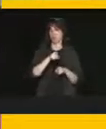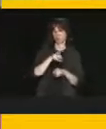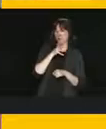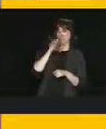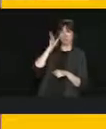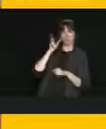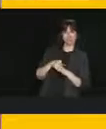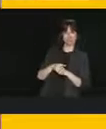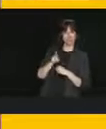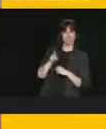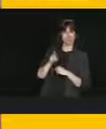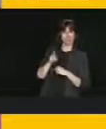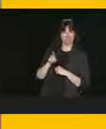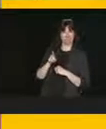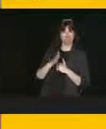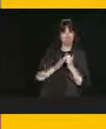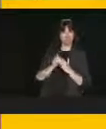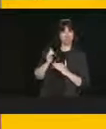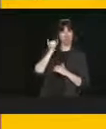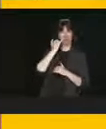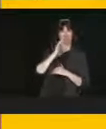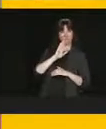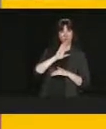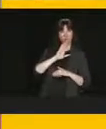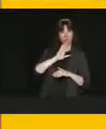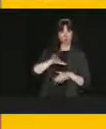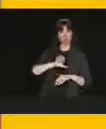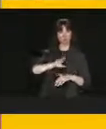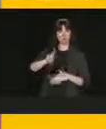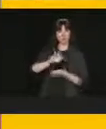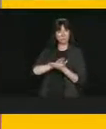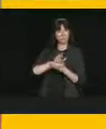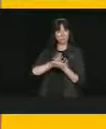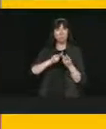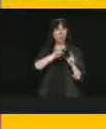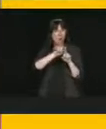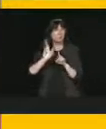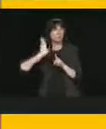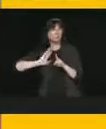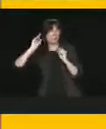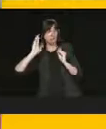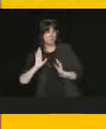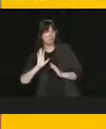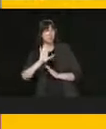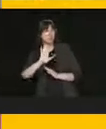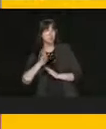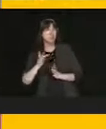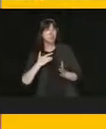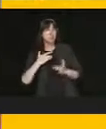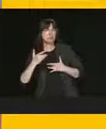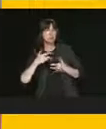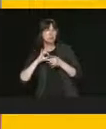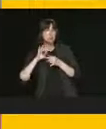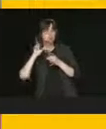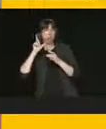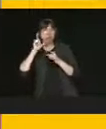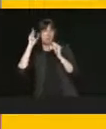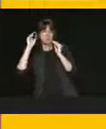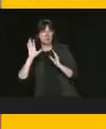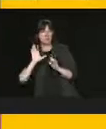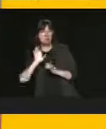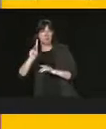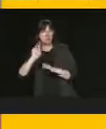if you'd be concerned about sending your kids back to school so early, and as a former teacher, do you have any concerns about the teachers who are going to be called back to the